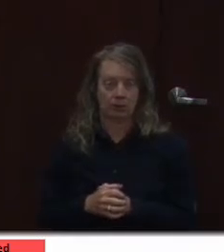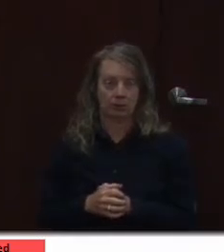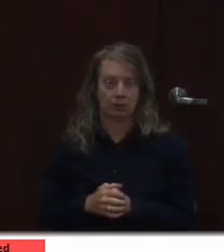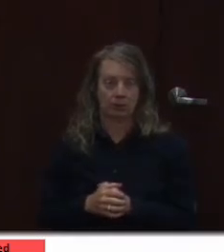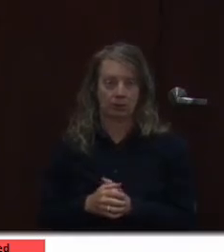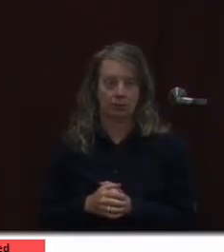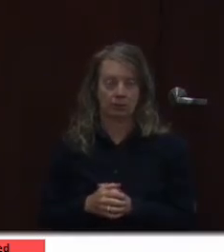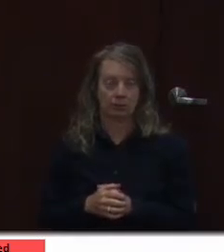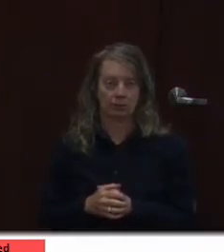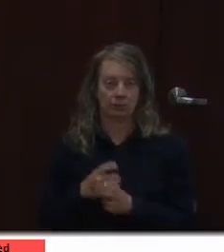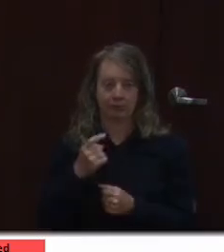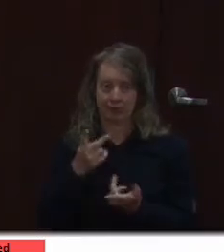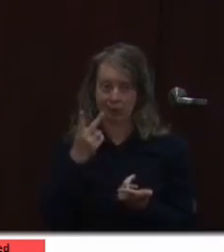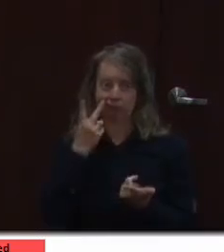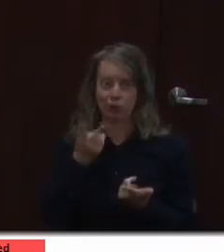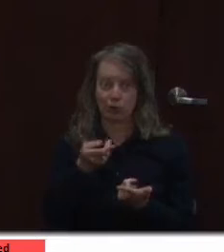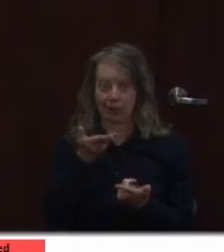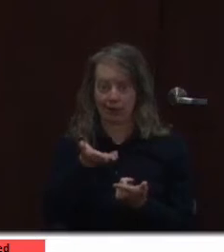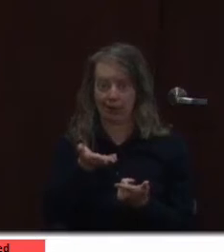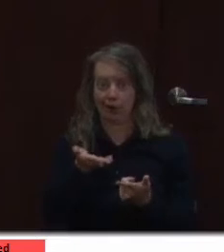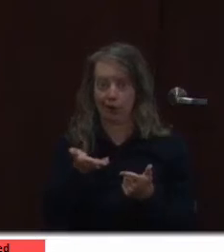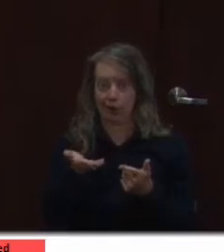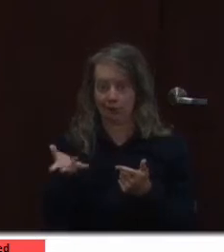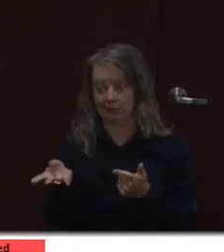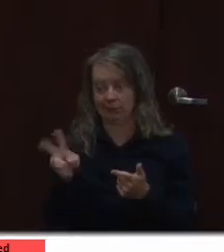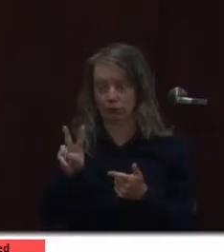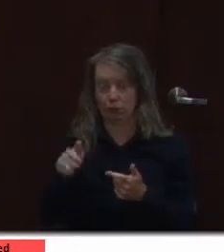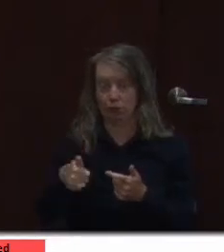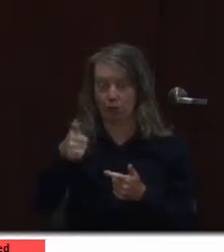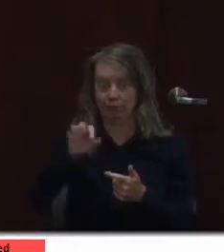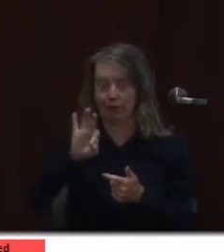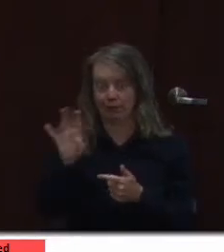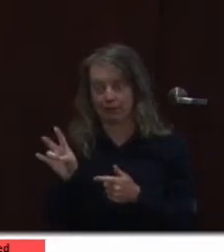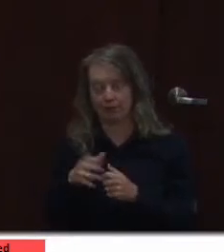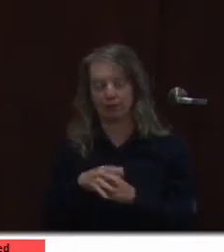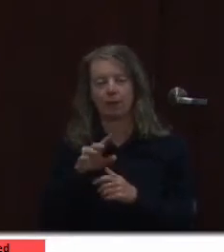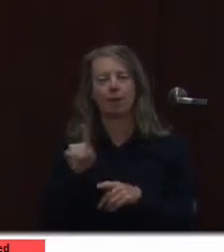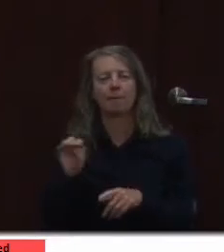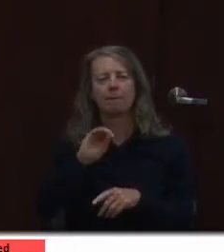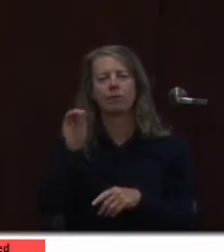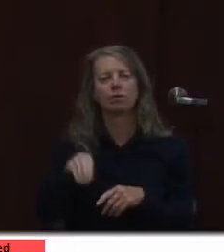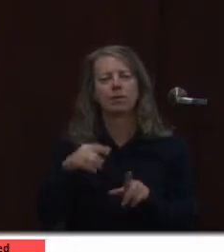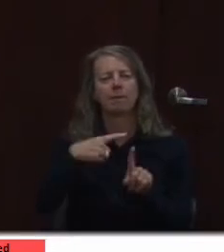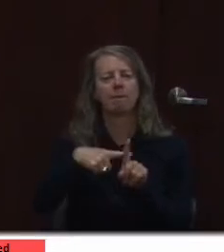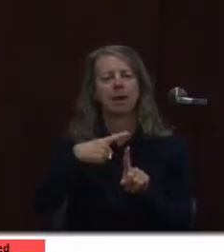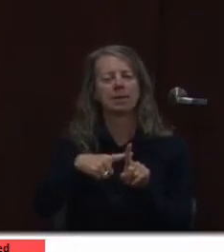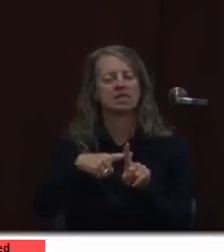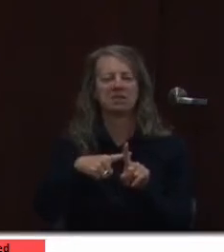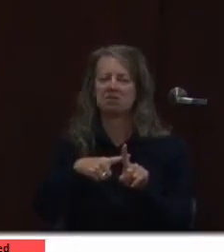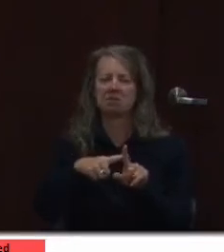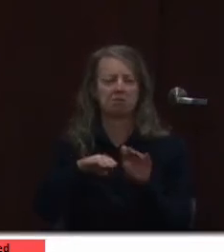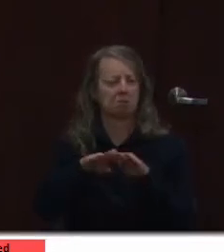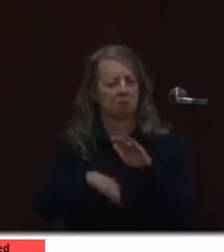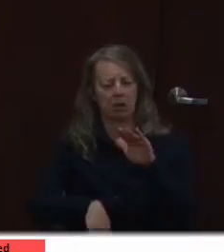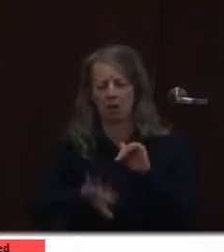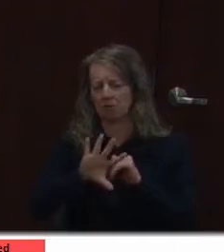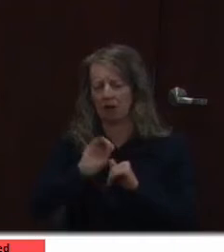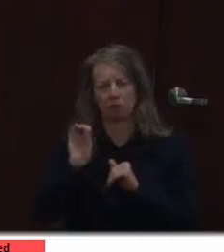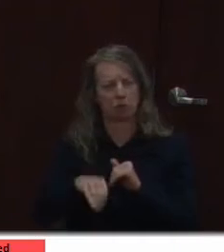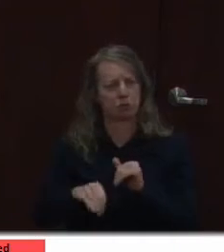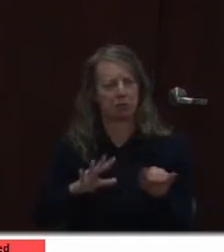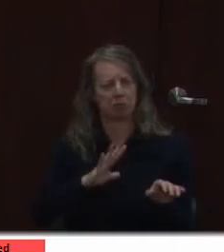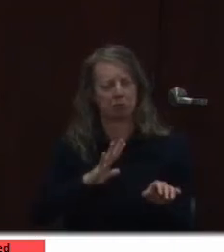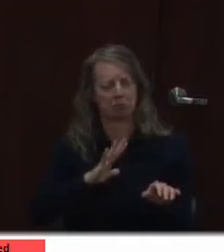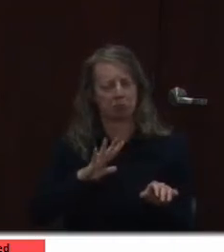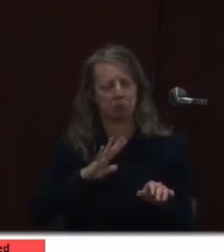see that increase. The percent positivity remained well below 5 and remained in